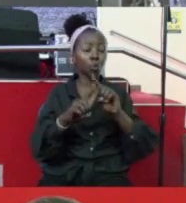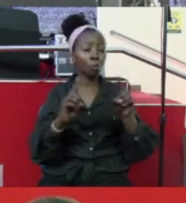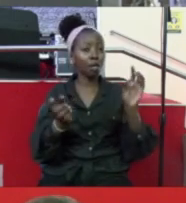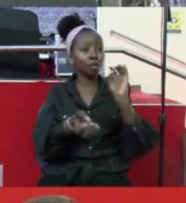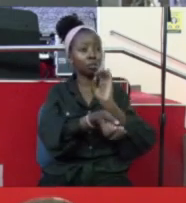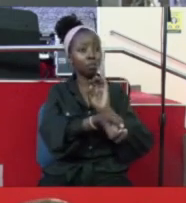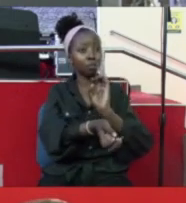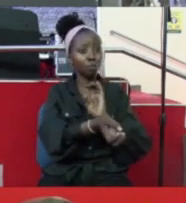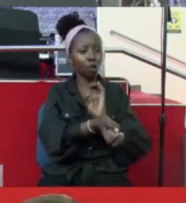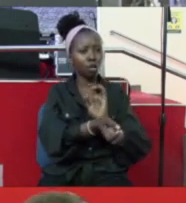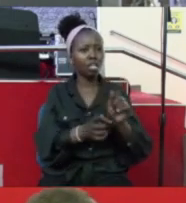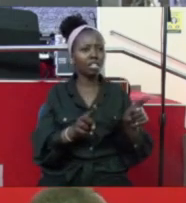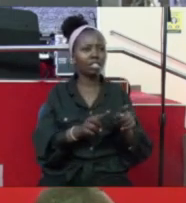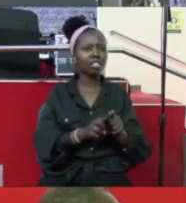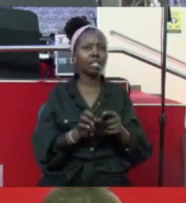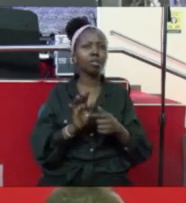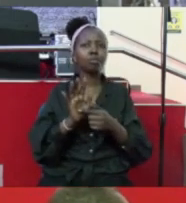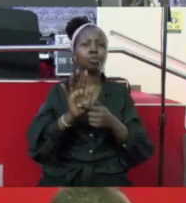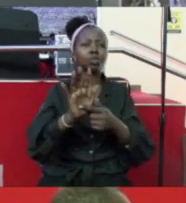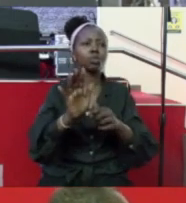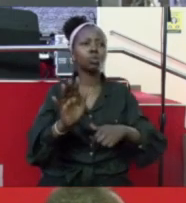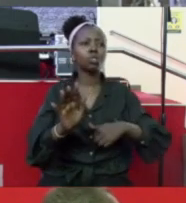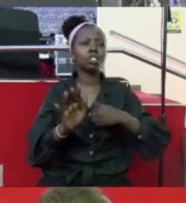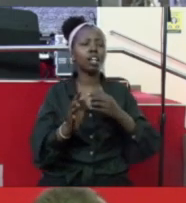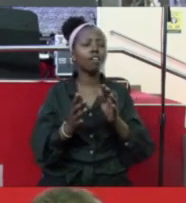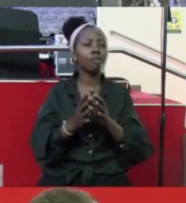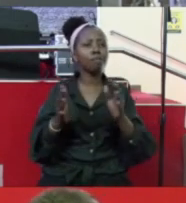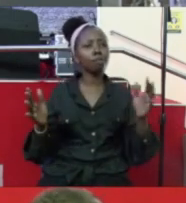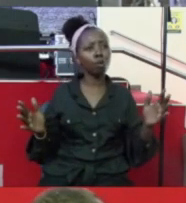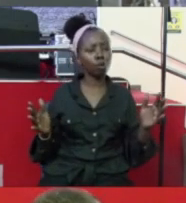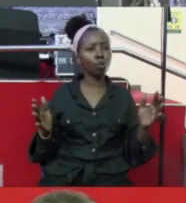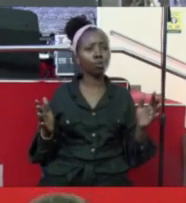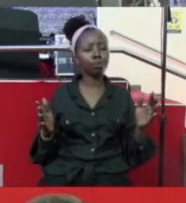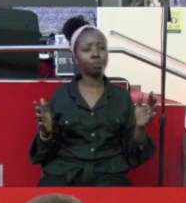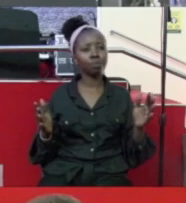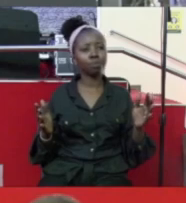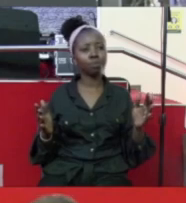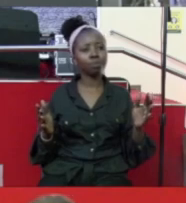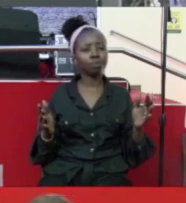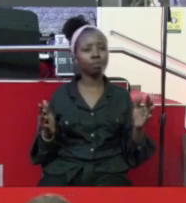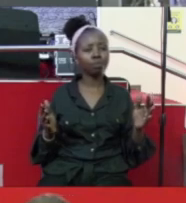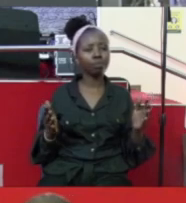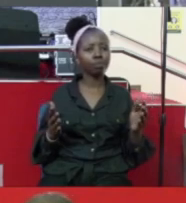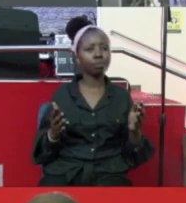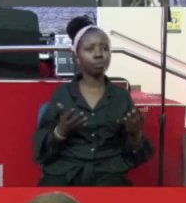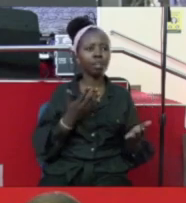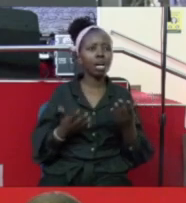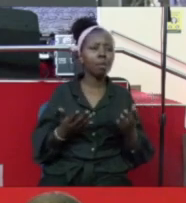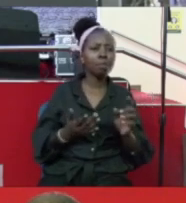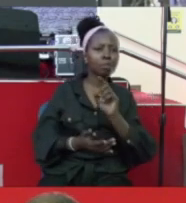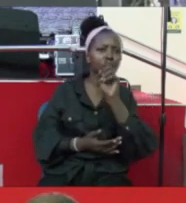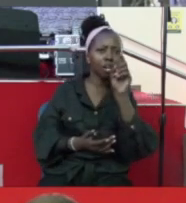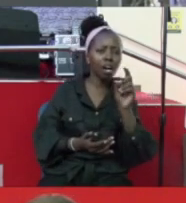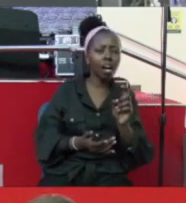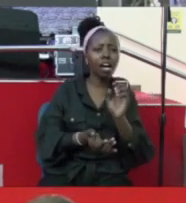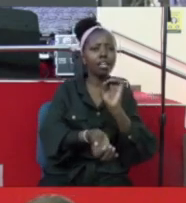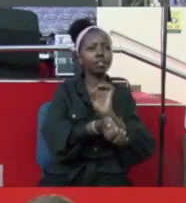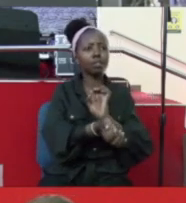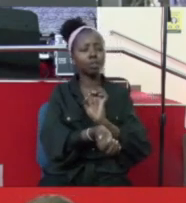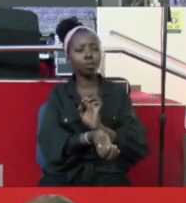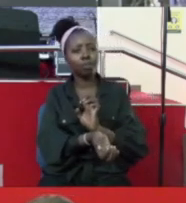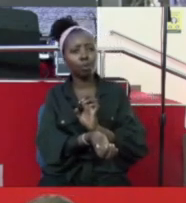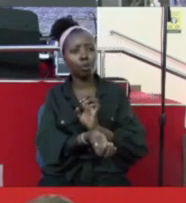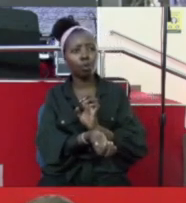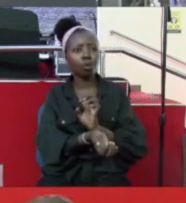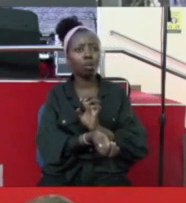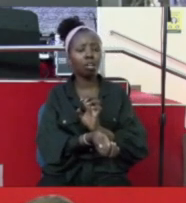mkuu zaidi akamshinda. And if you could ask Paul, because Saul was called Paul. Na kama ungeuliza Saulo alipokuwa anaitwa Paulo. He would